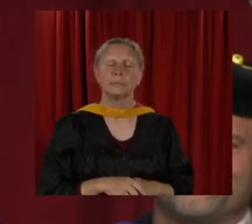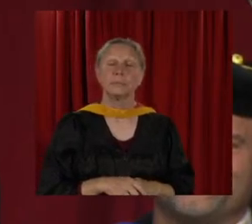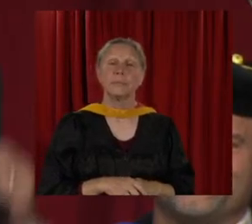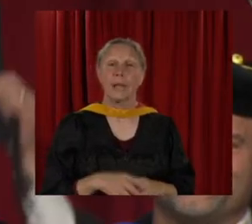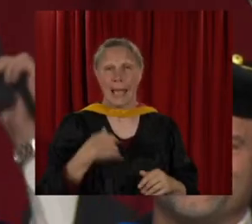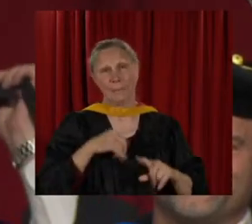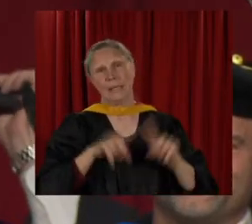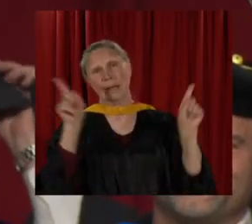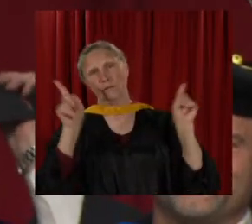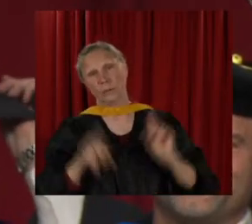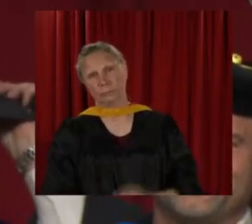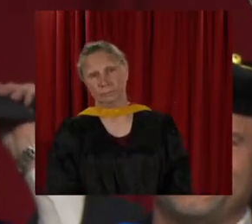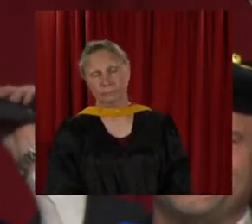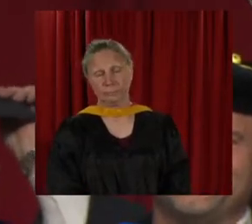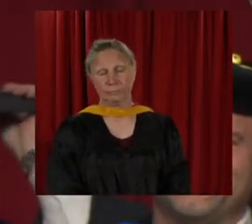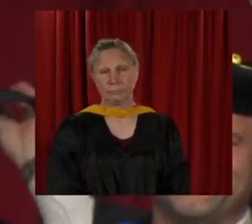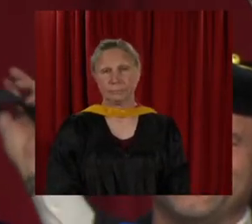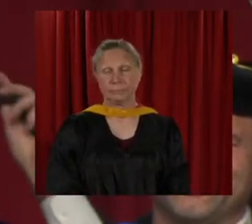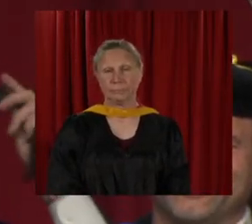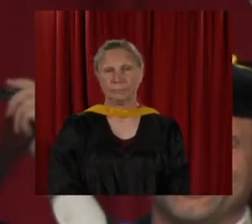I'm different.